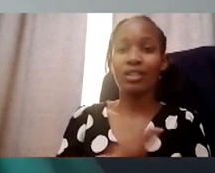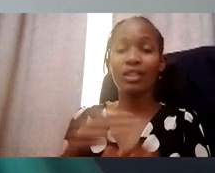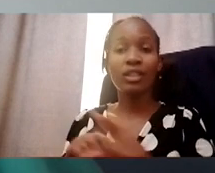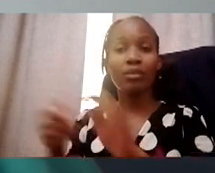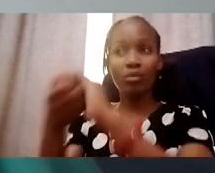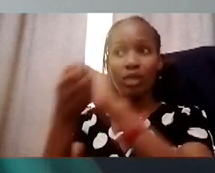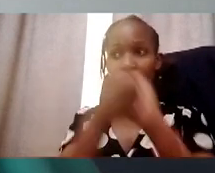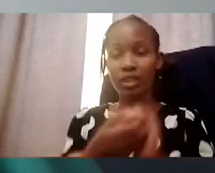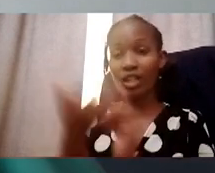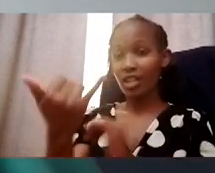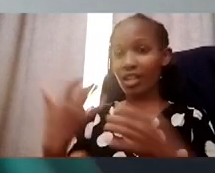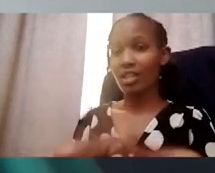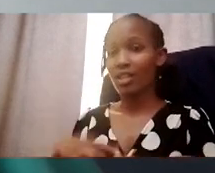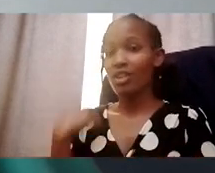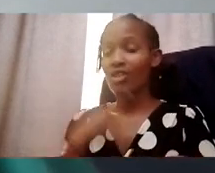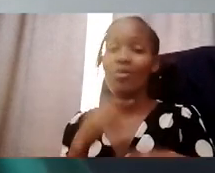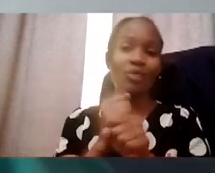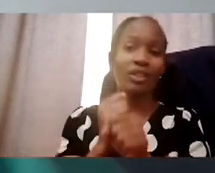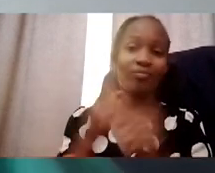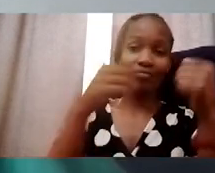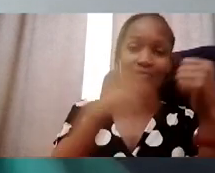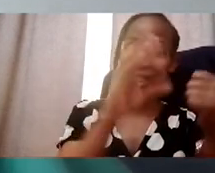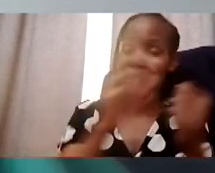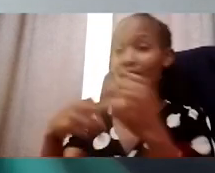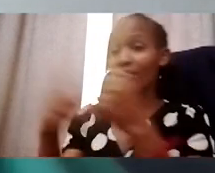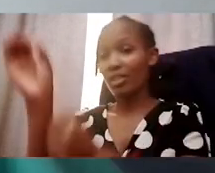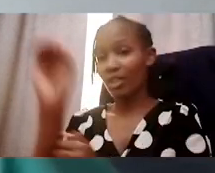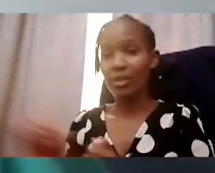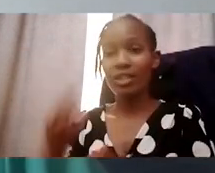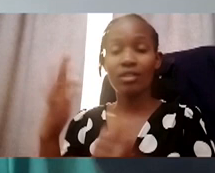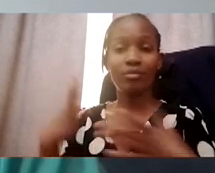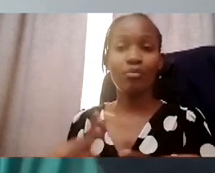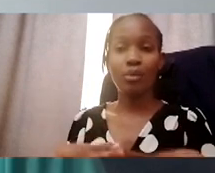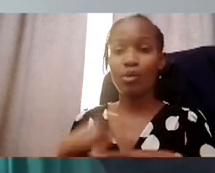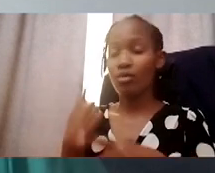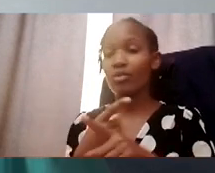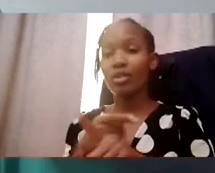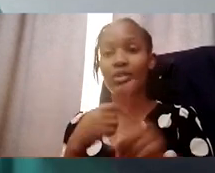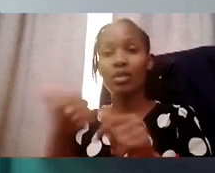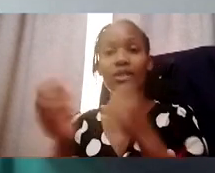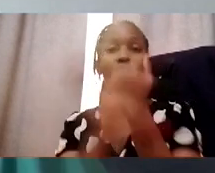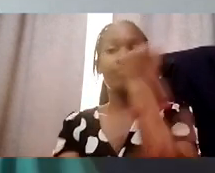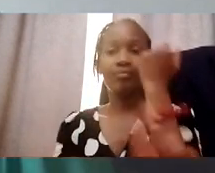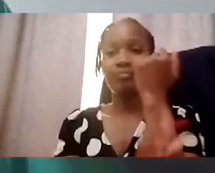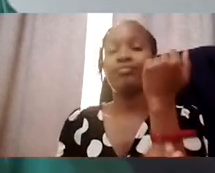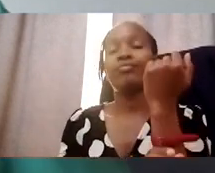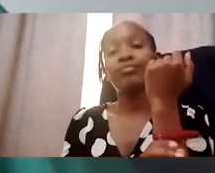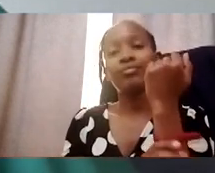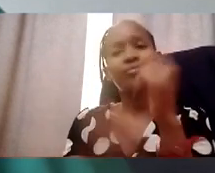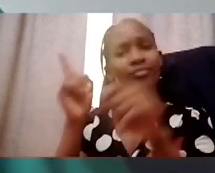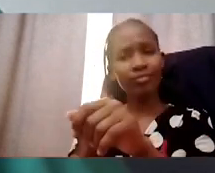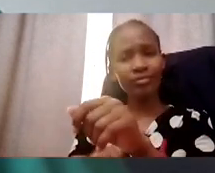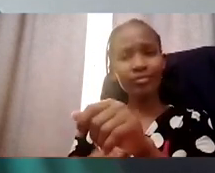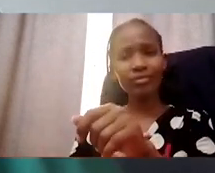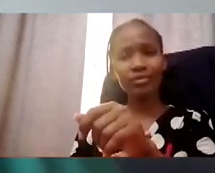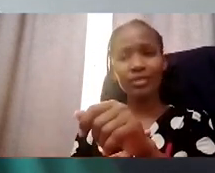about 60 to 70% of the population of refugees in our refugee camps. When refugee teams